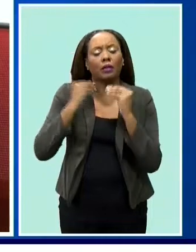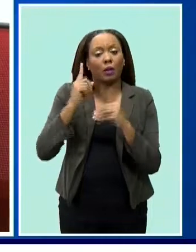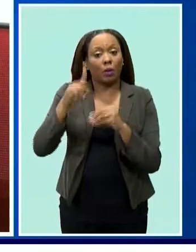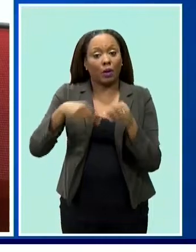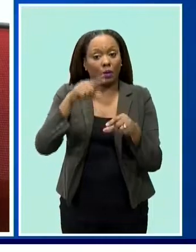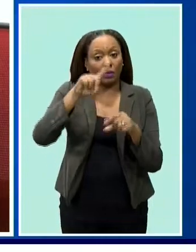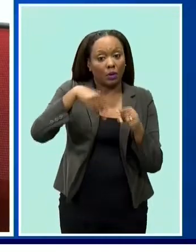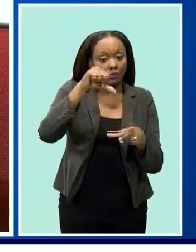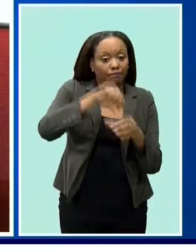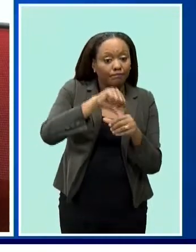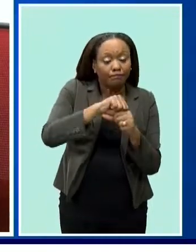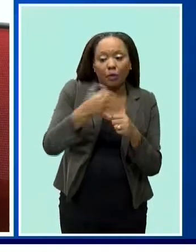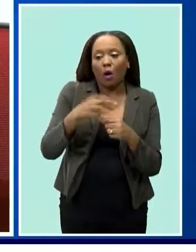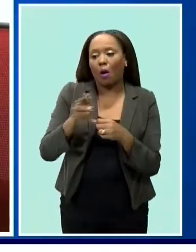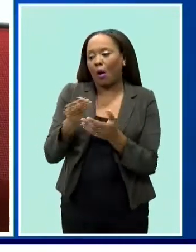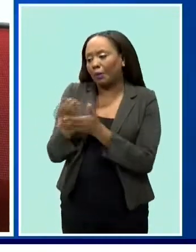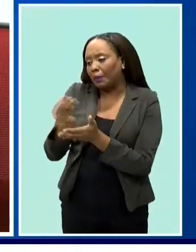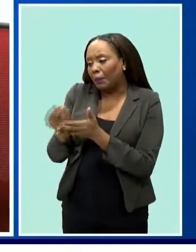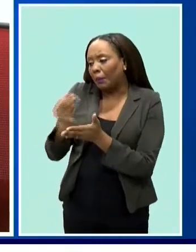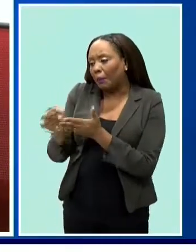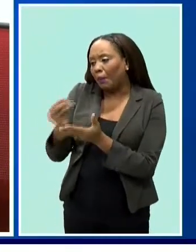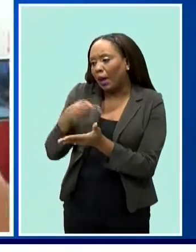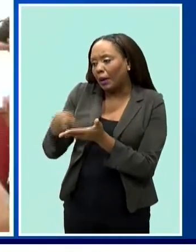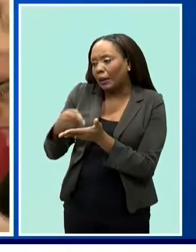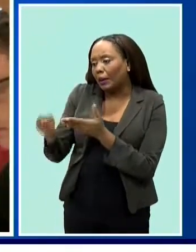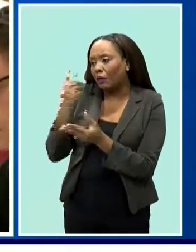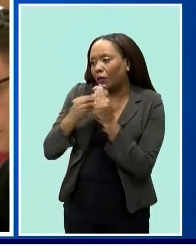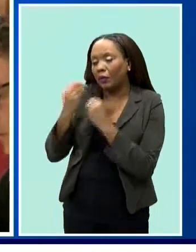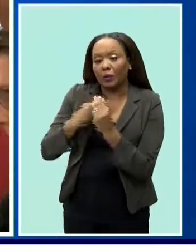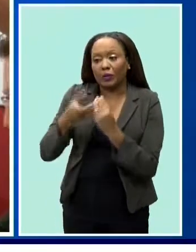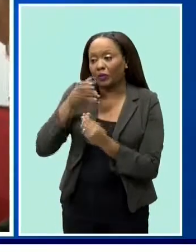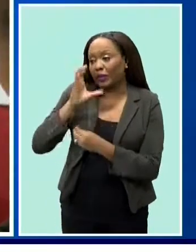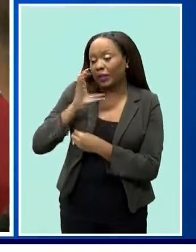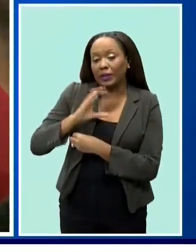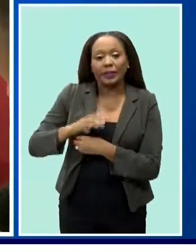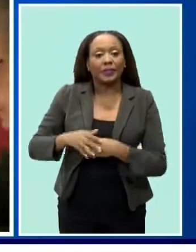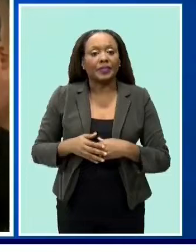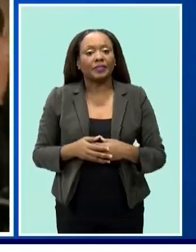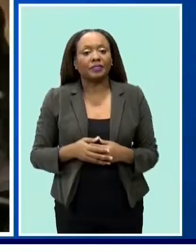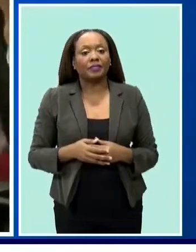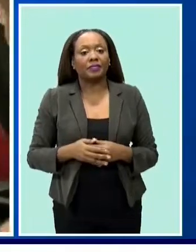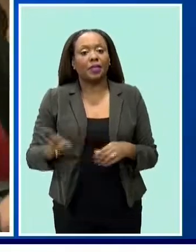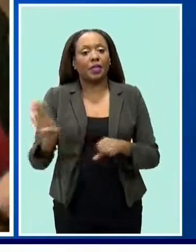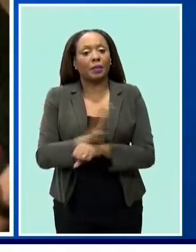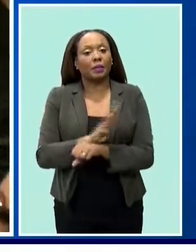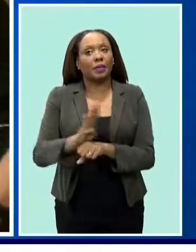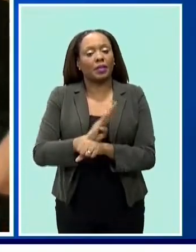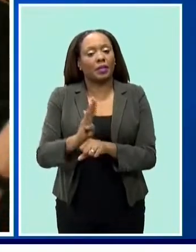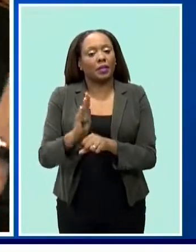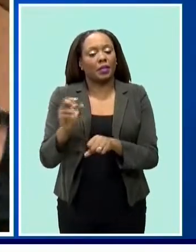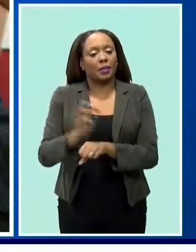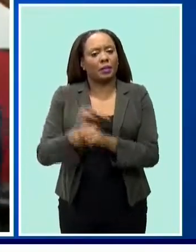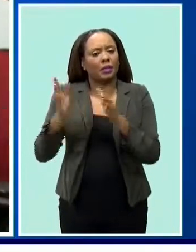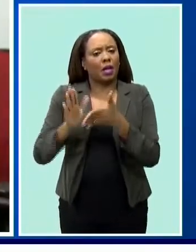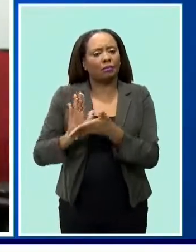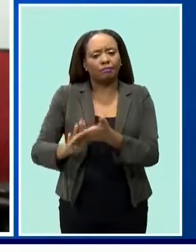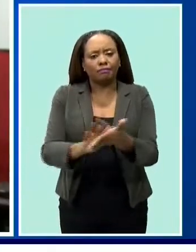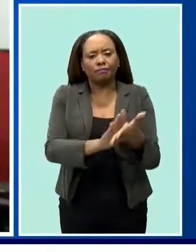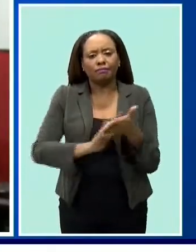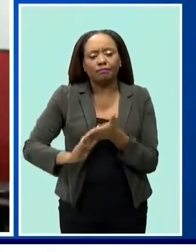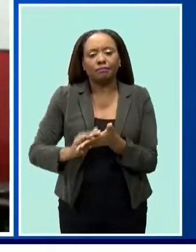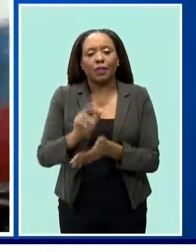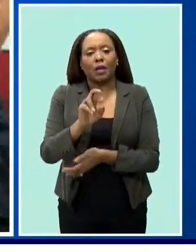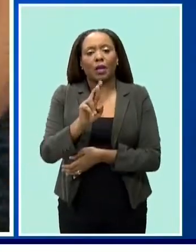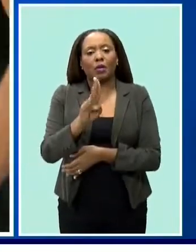and convenience stores goods at our stores. Commerce Minister Dwight Sutherland praises Rubis for its efforts